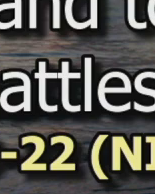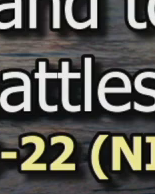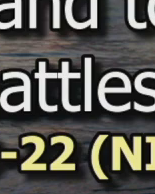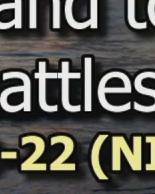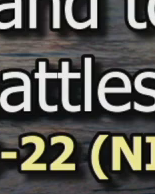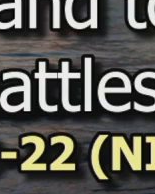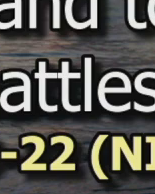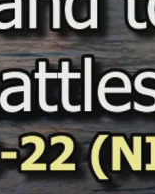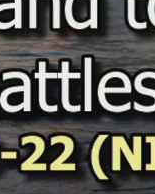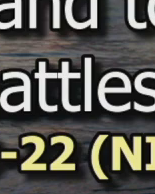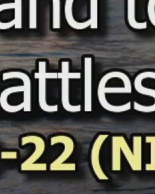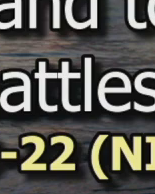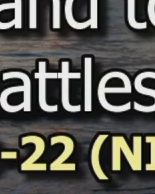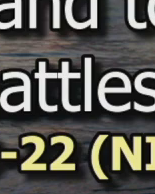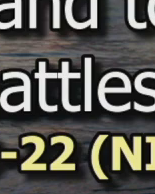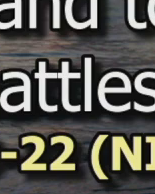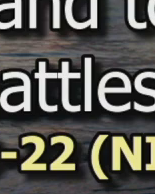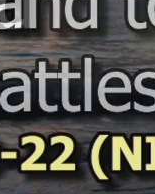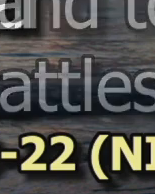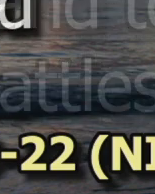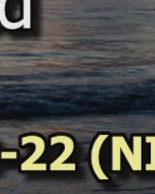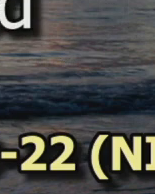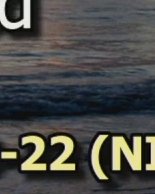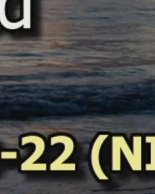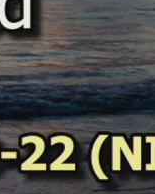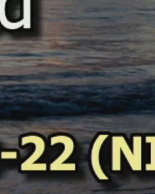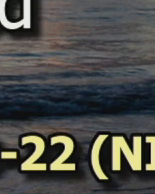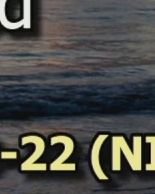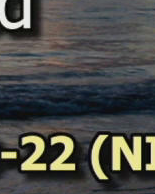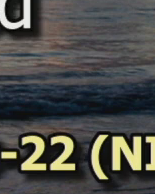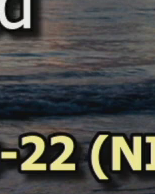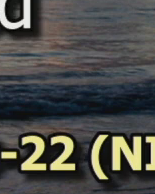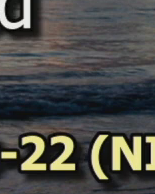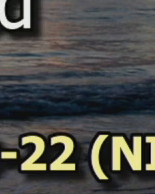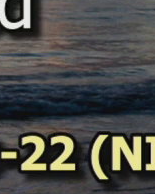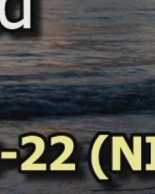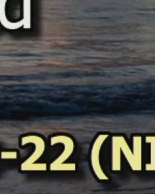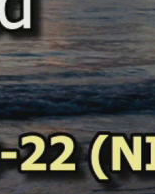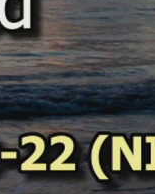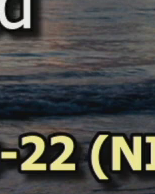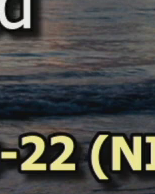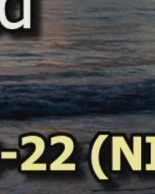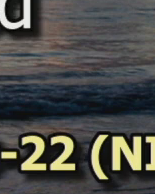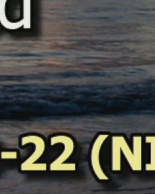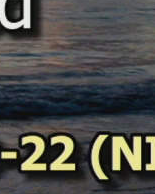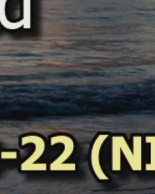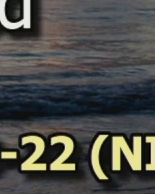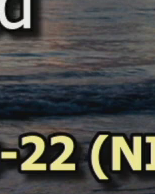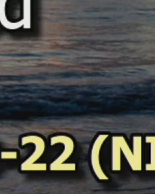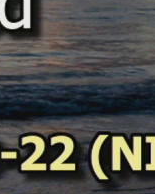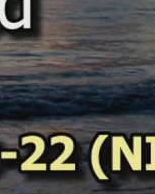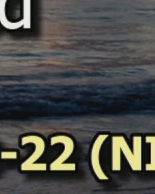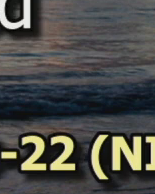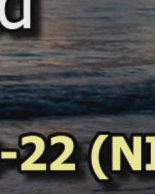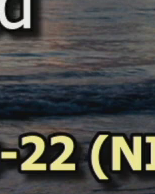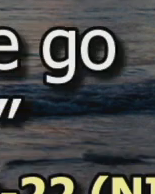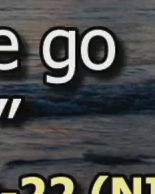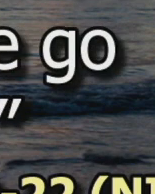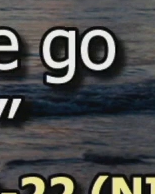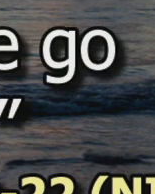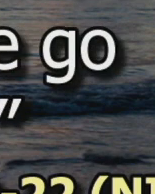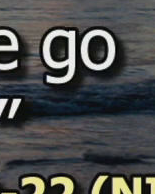out before us and fight our battles. Then Samuel heard all that the people said. He repeated it before the